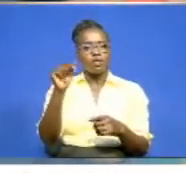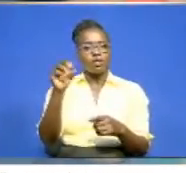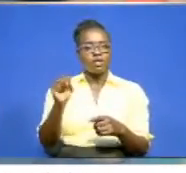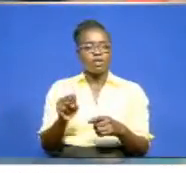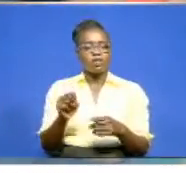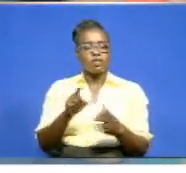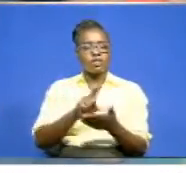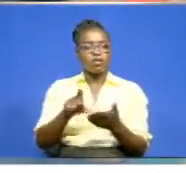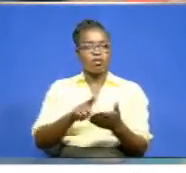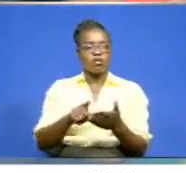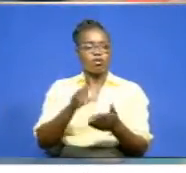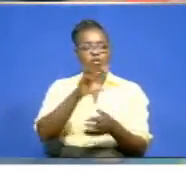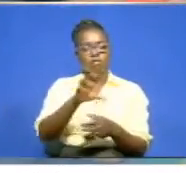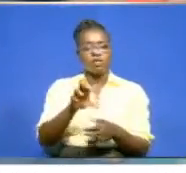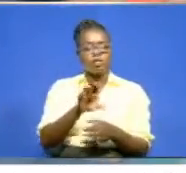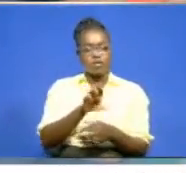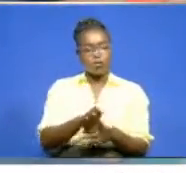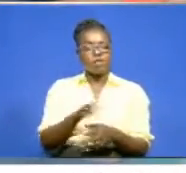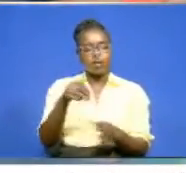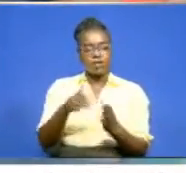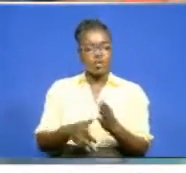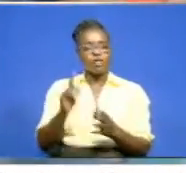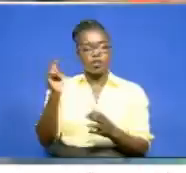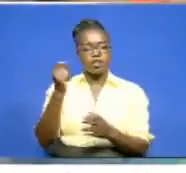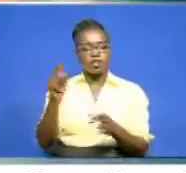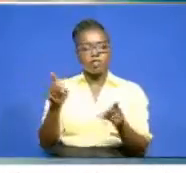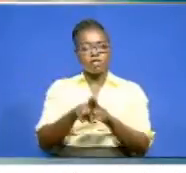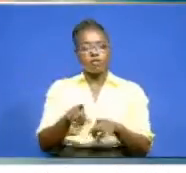local basketball, even here in Kenya?